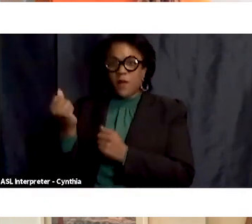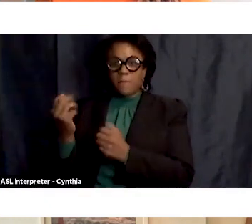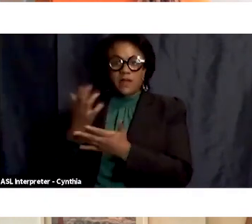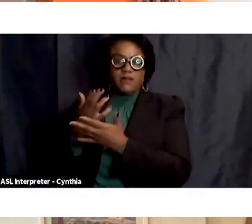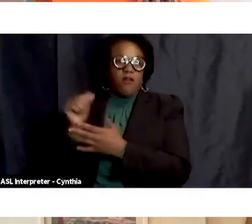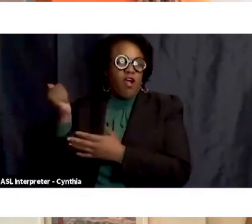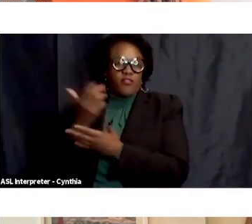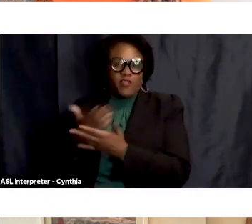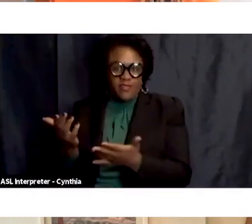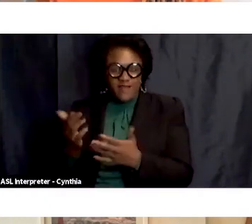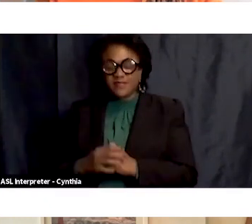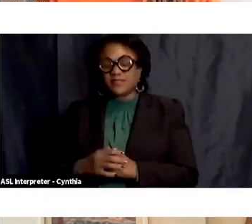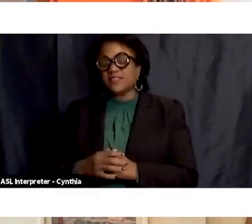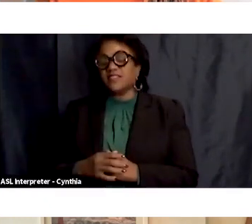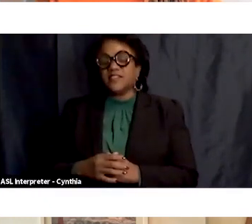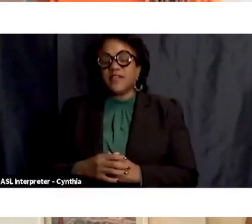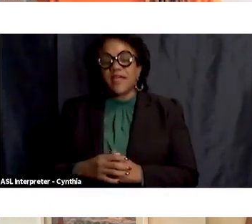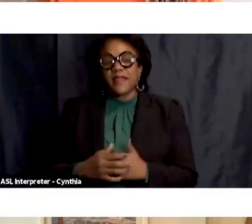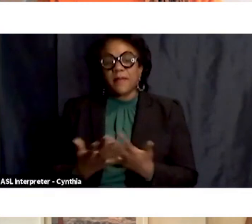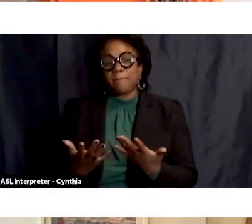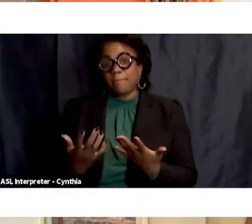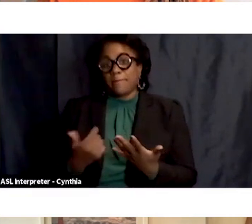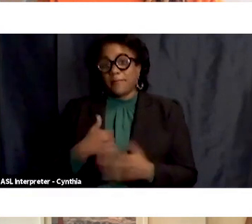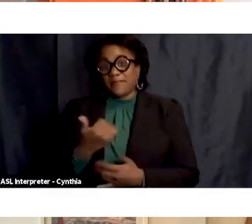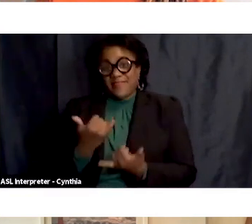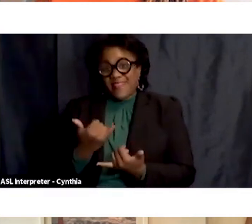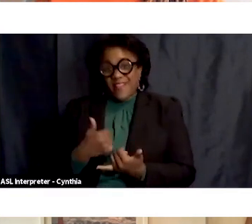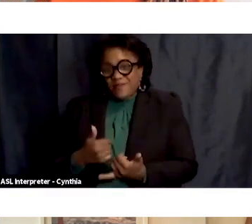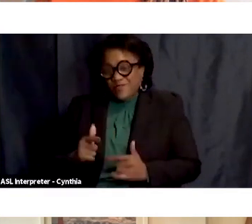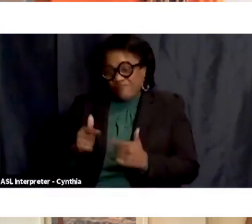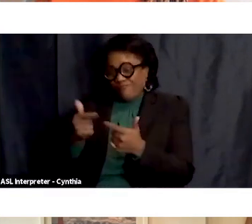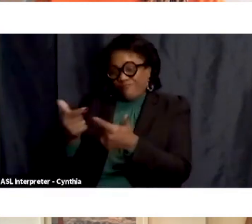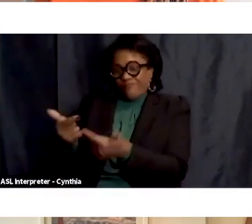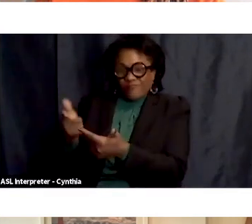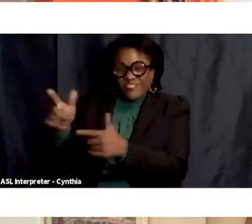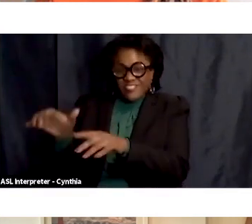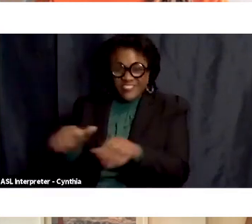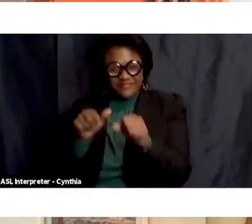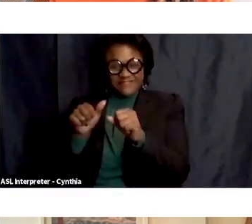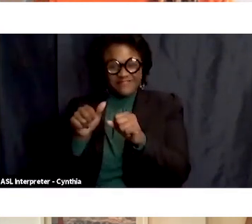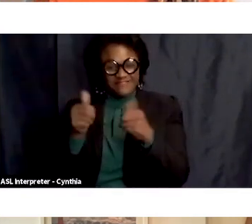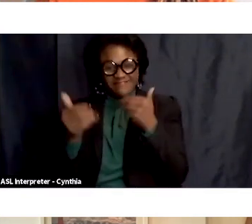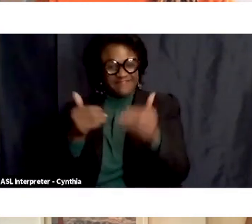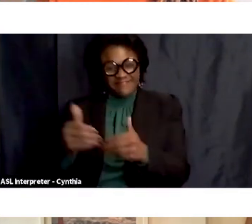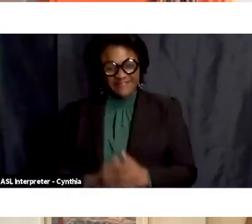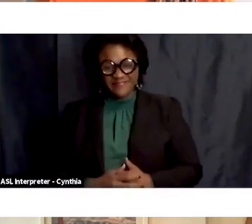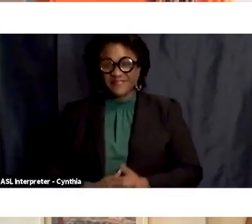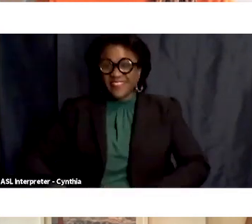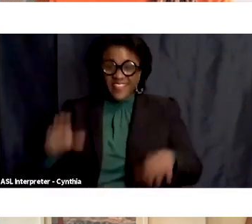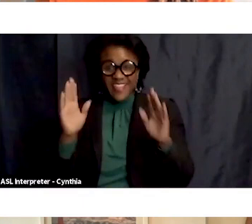things. I am going to let her take it away. All right.